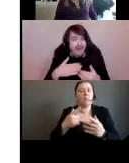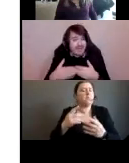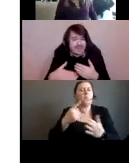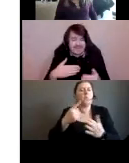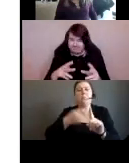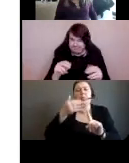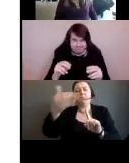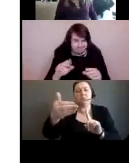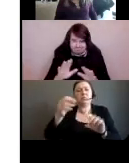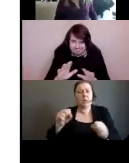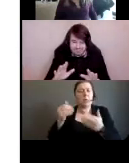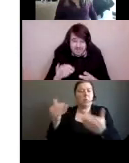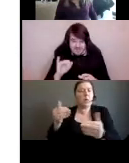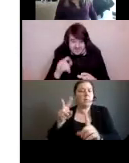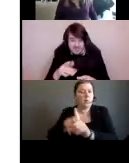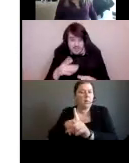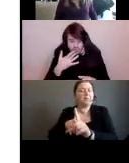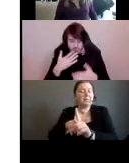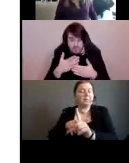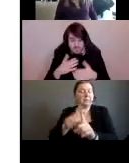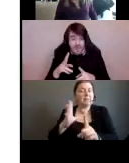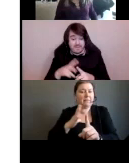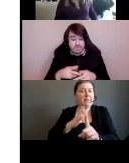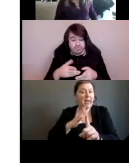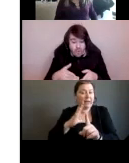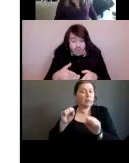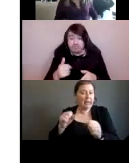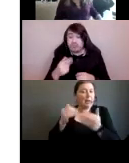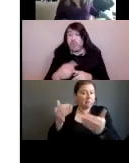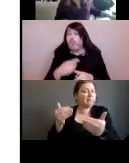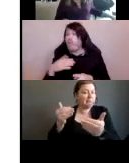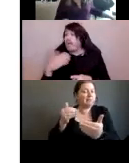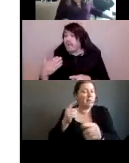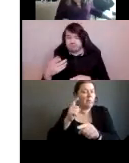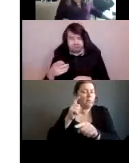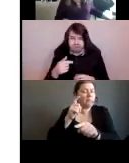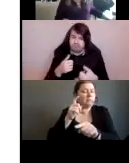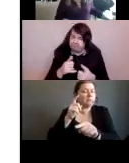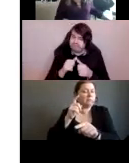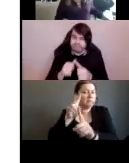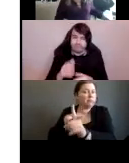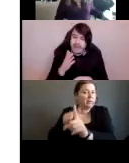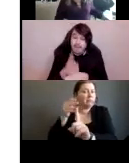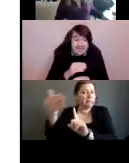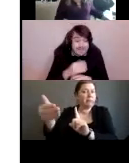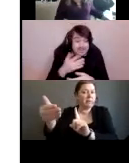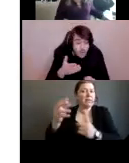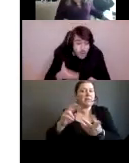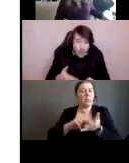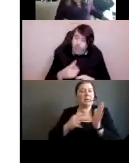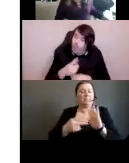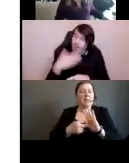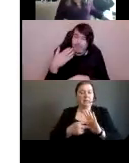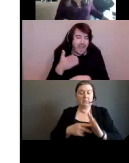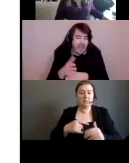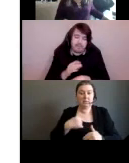appointment, you remain eligible. So it's like a growing eligibility. If you were eligible